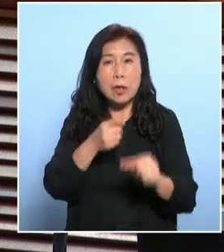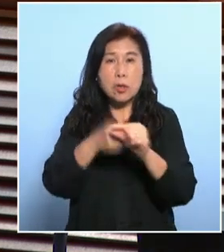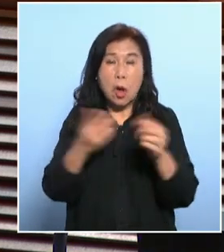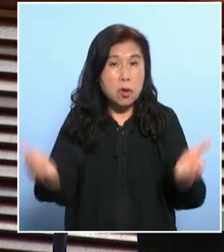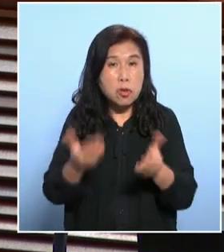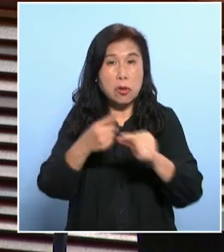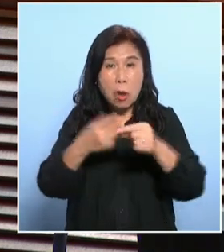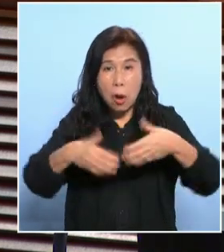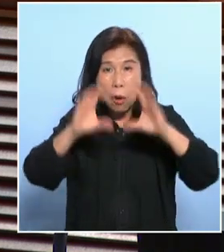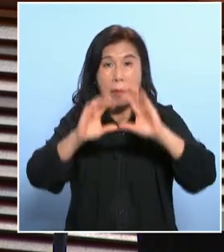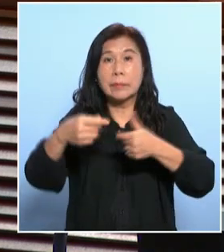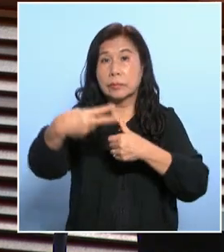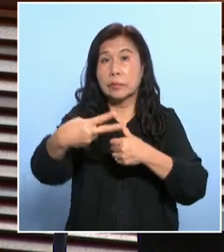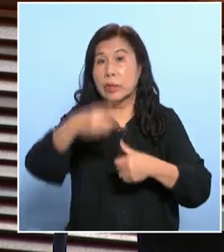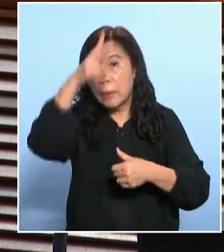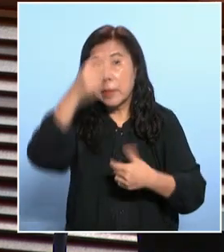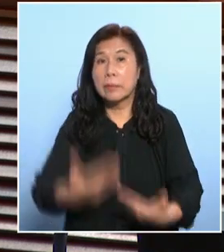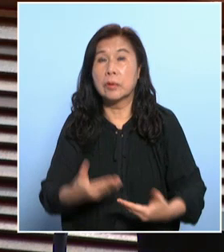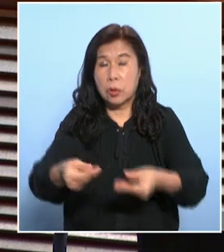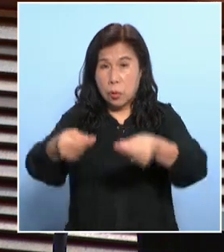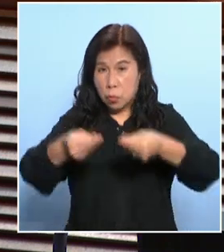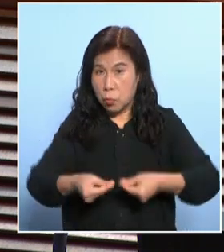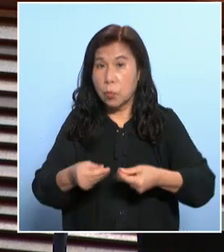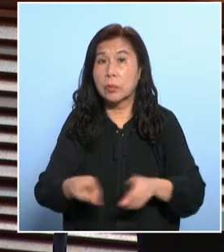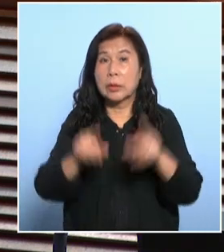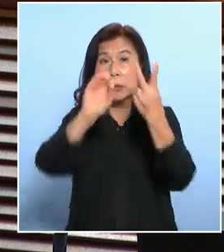the relevant development. Second,